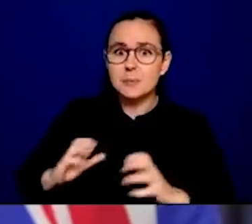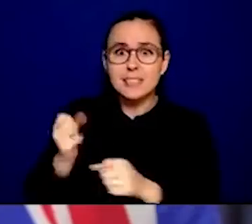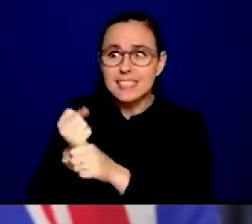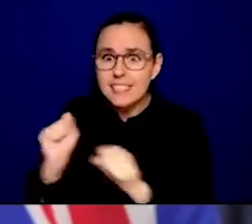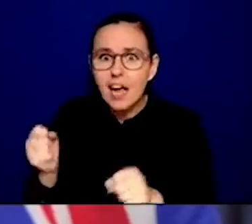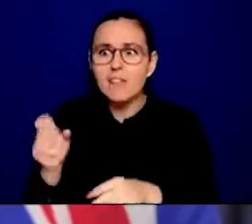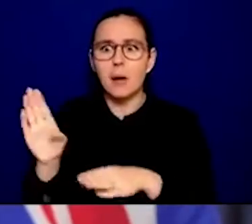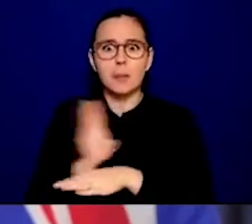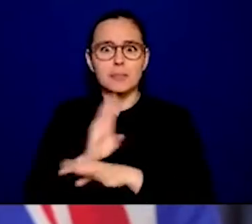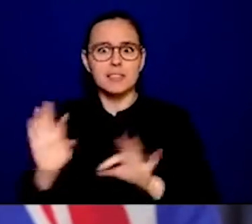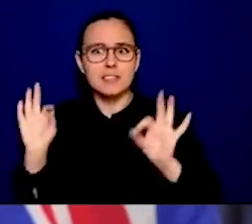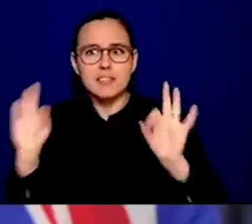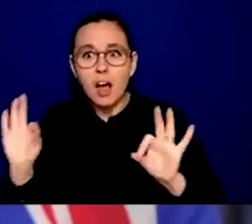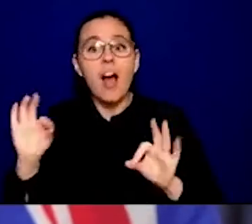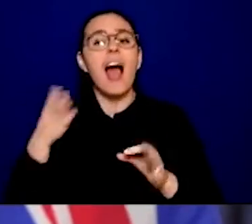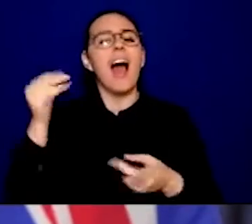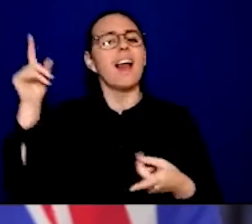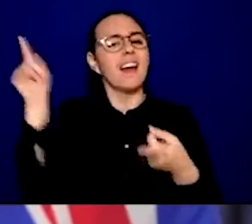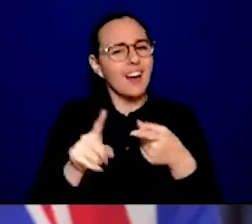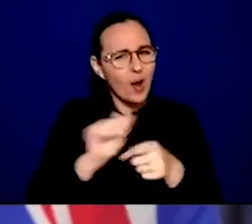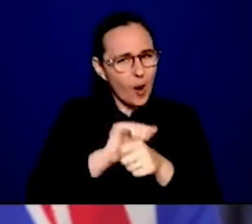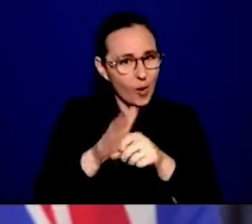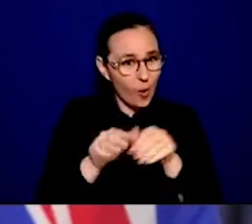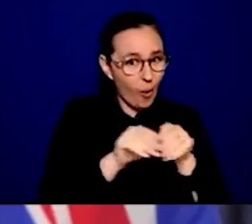must look to the future.